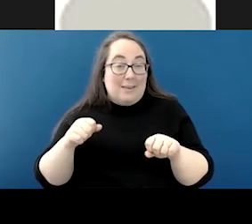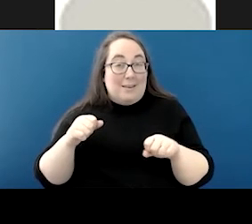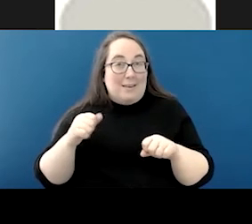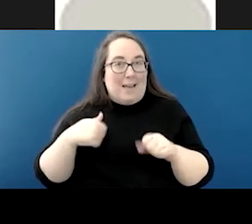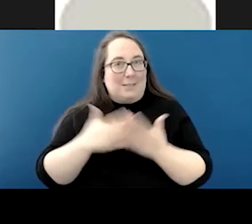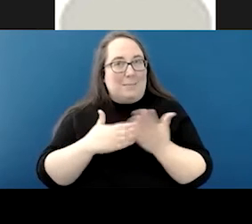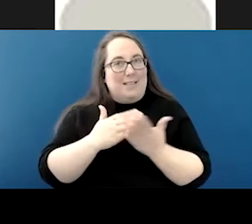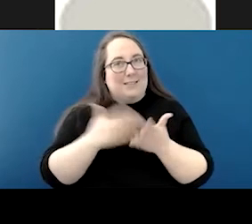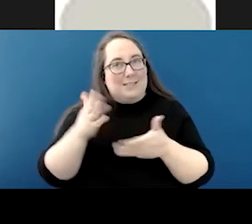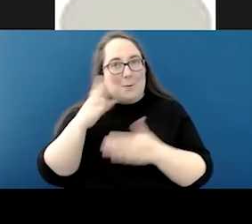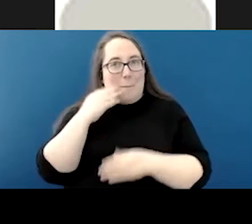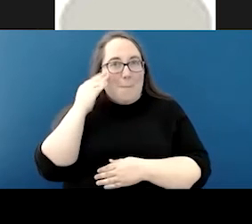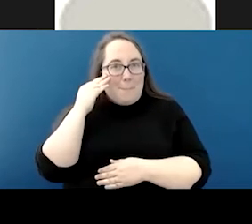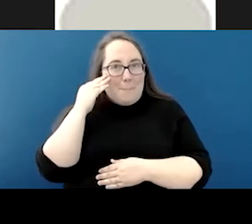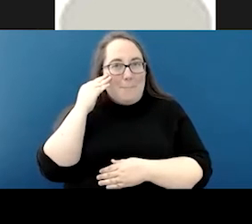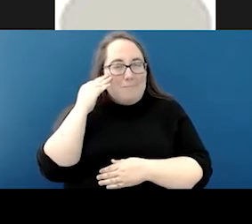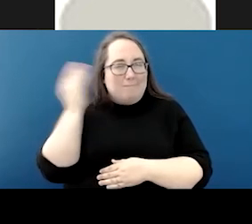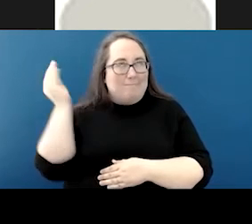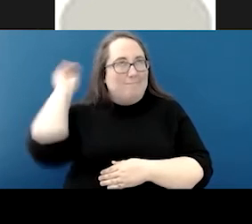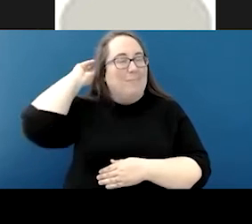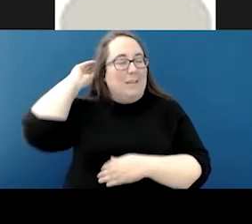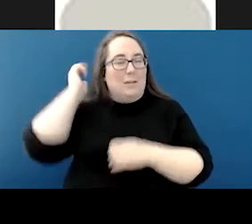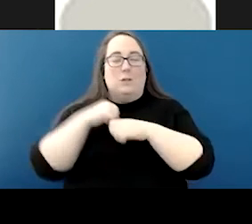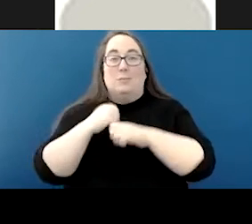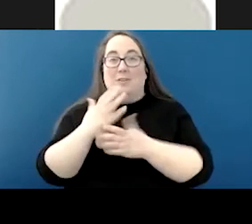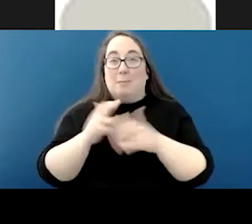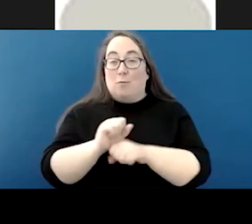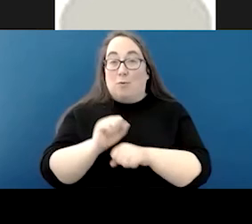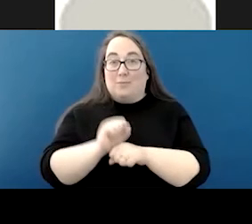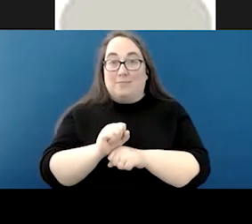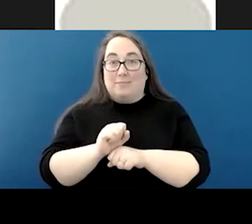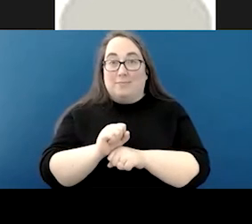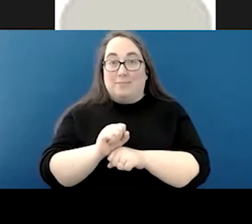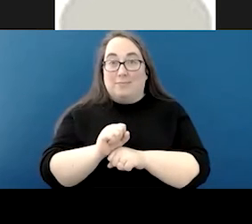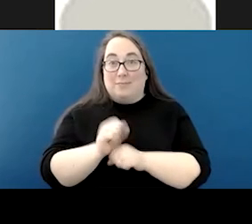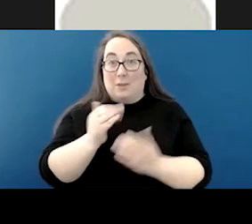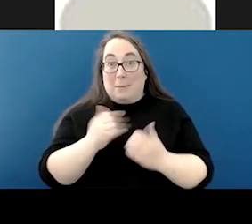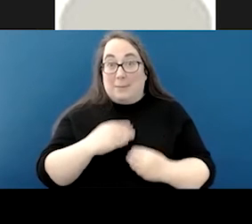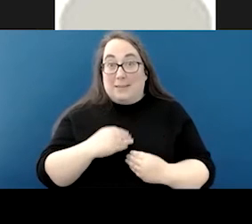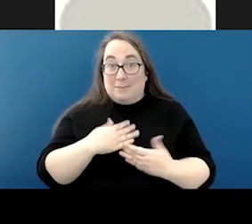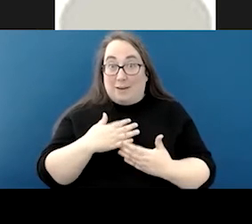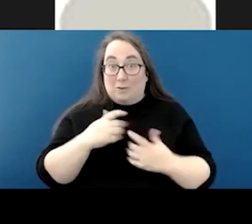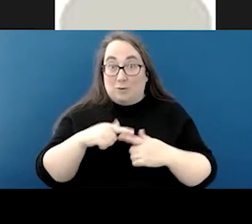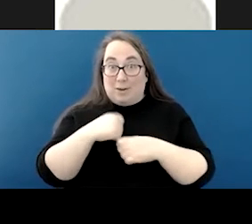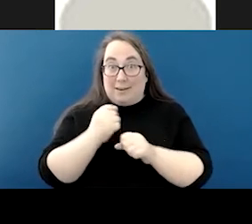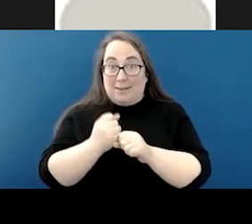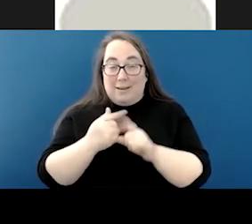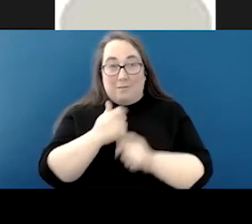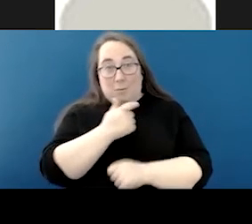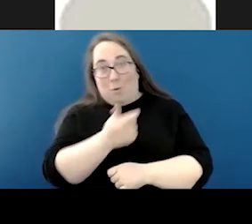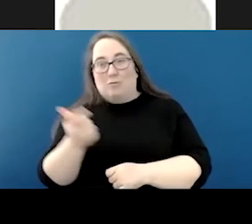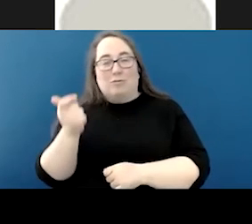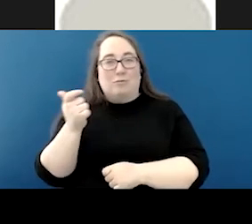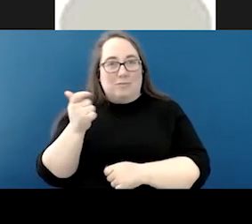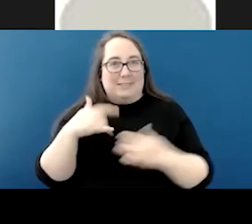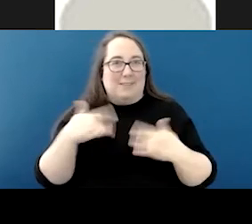you begin to produce some of the work that you might be inspired to create from watching this